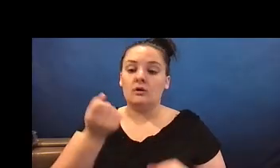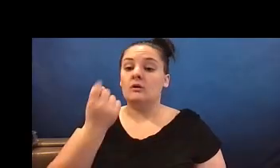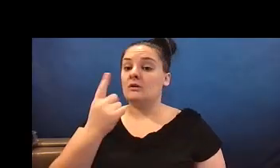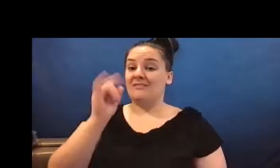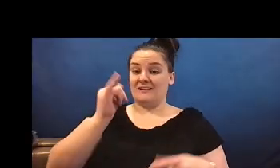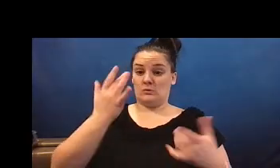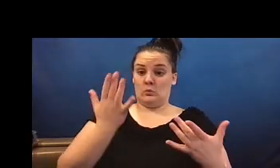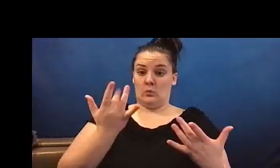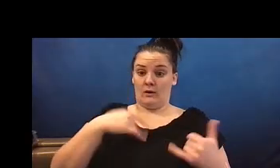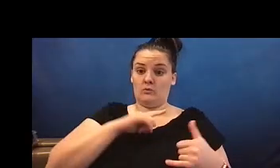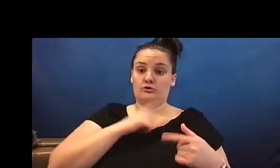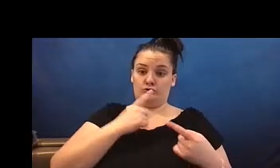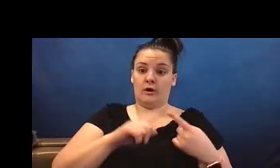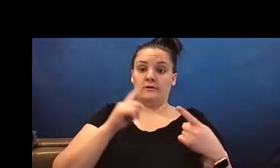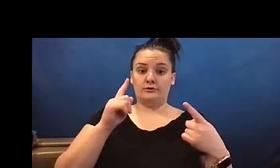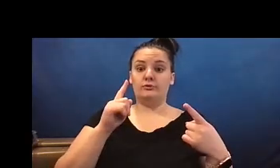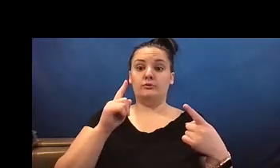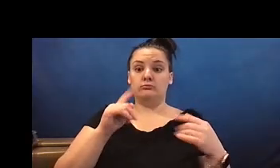of this lost revenue.